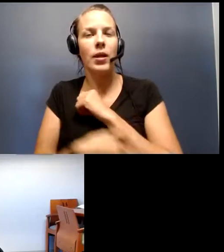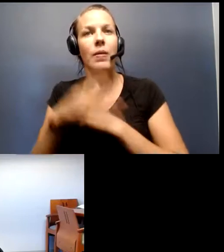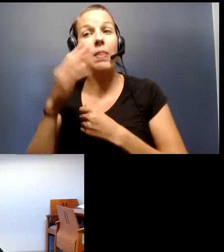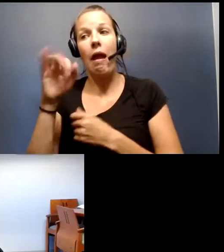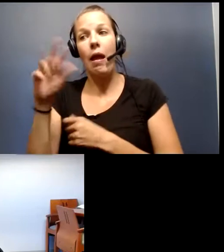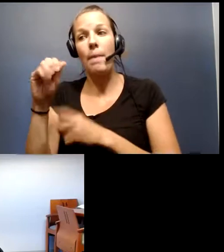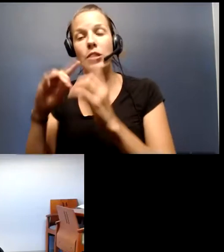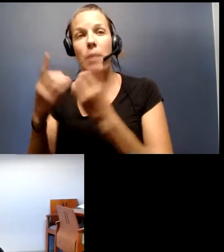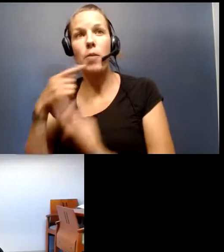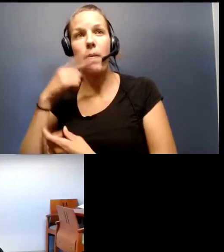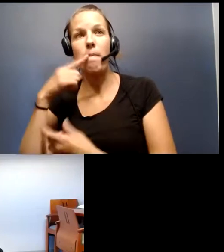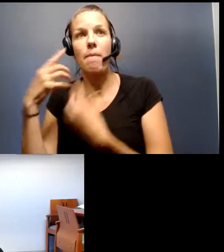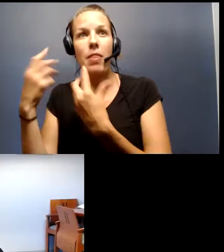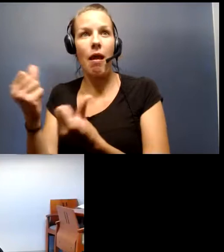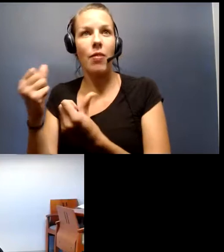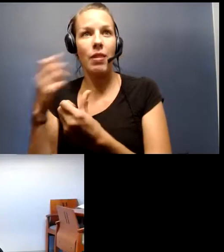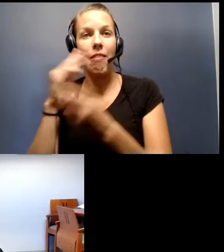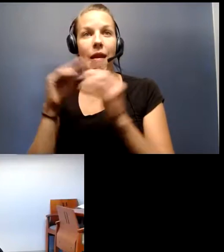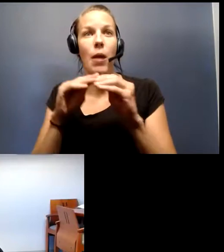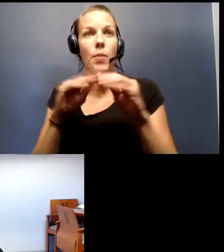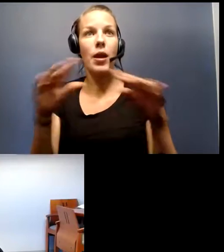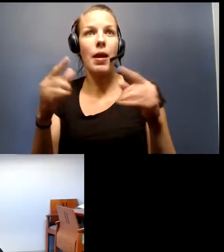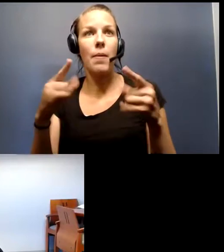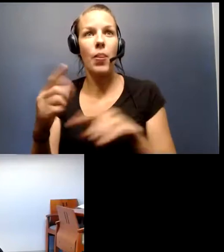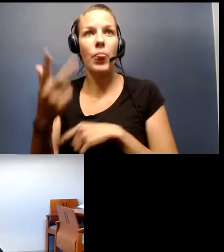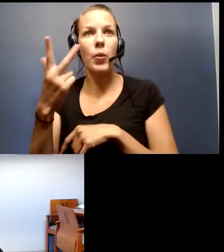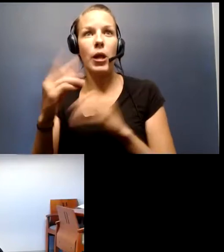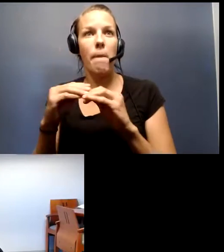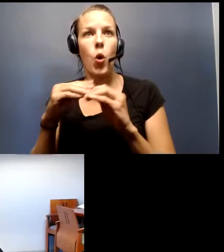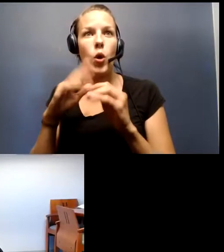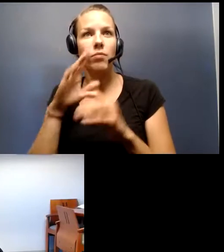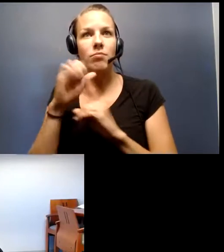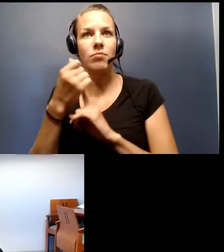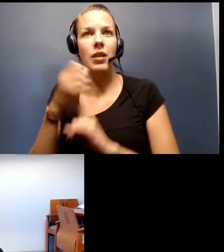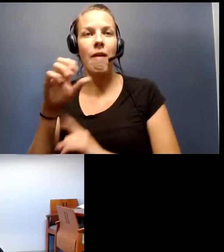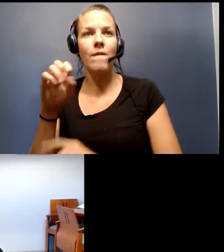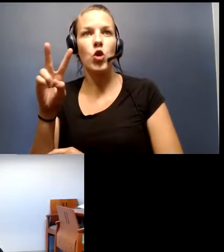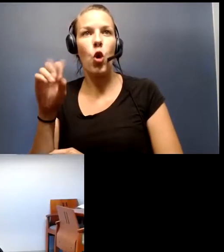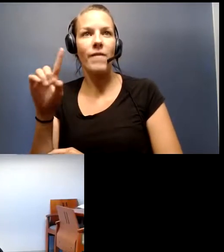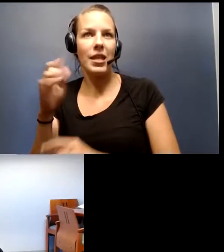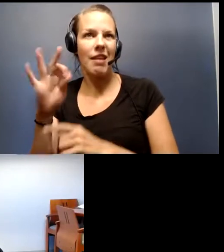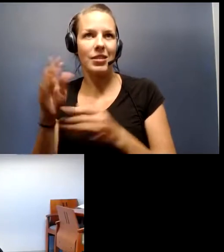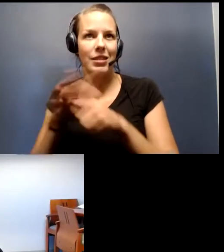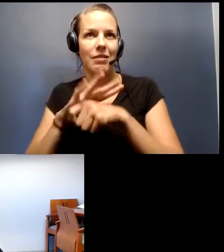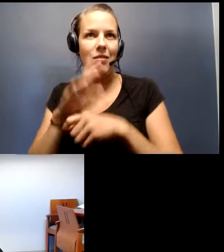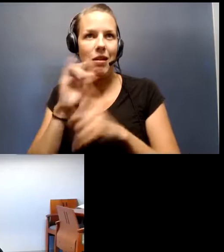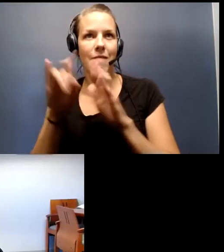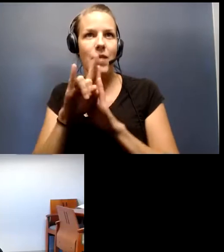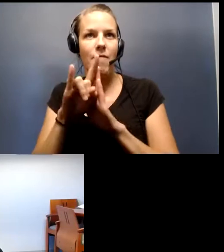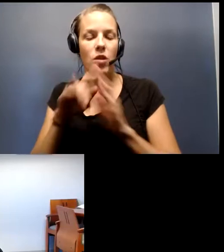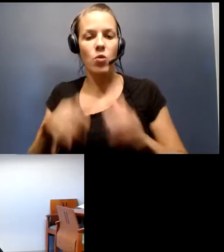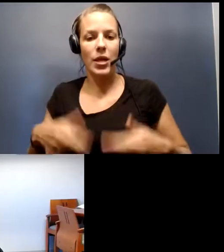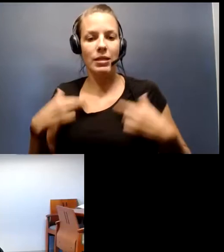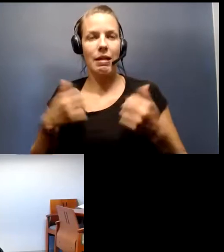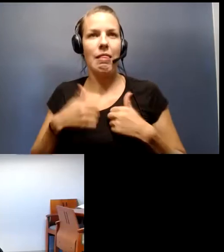of Public Health, an outbreak occurs when there are 3 or more cases of COVID-19 identified among residents of a